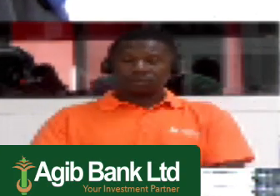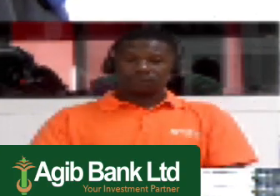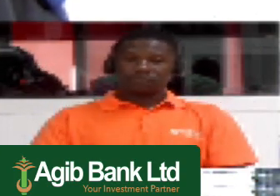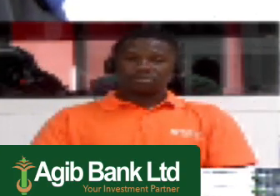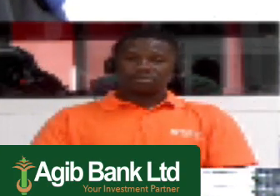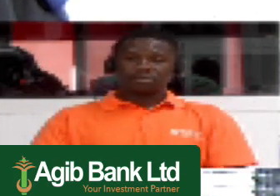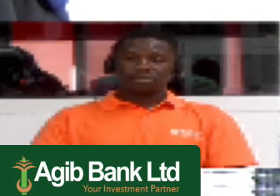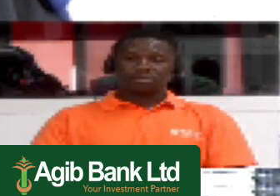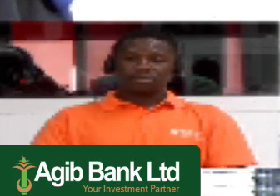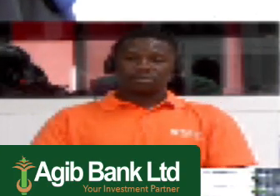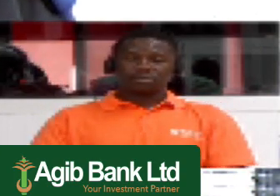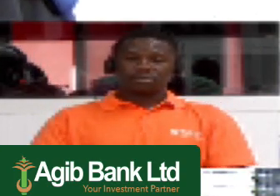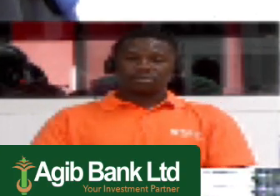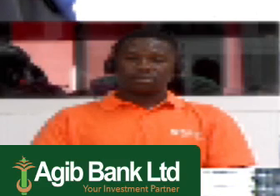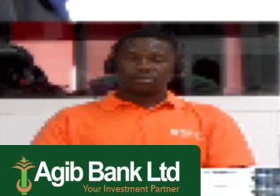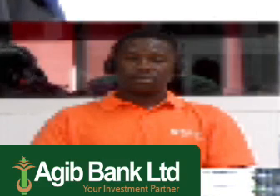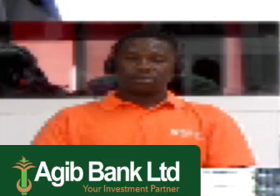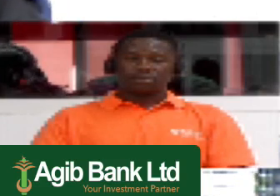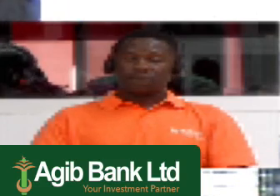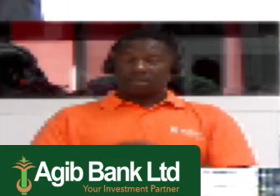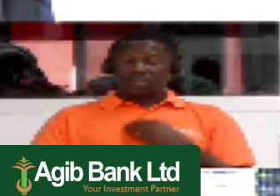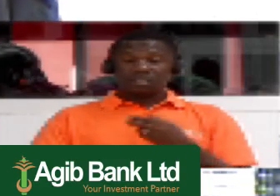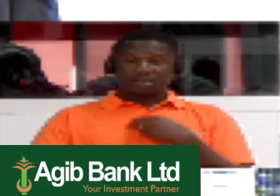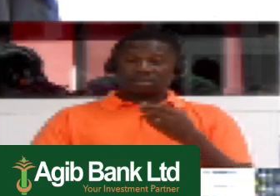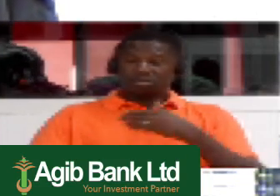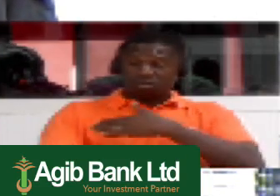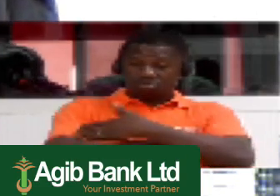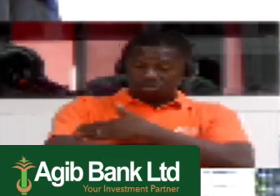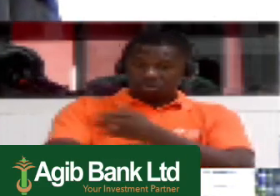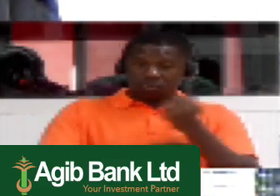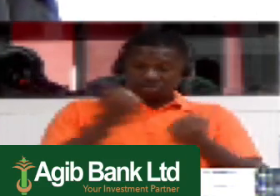ay sunguro nyin tulo libo. He said to the guy,